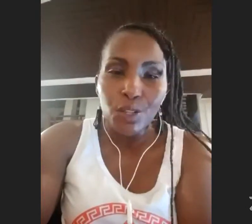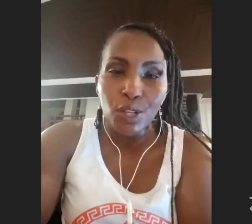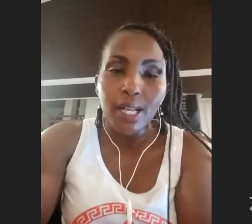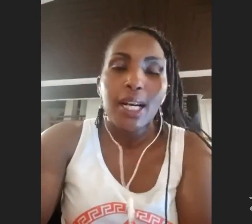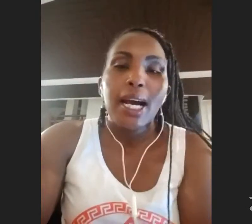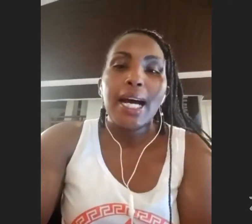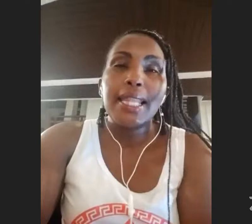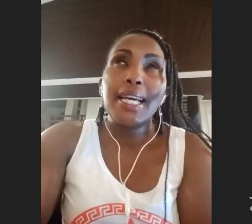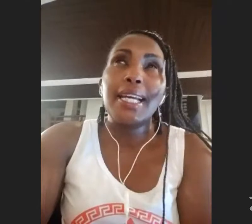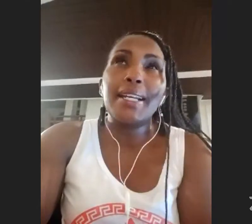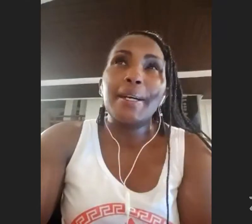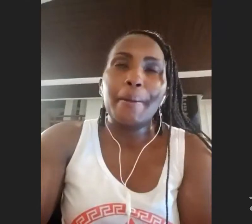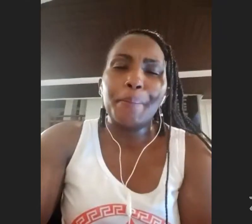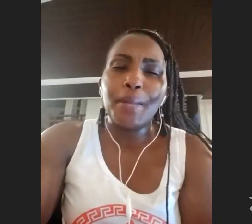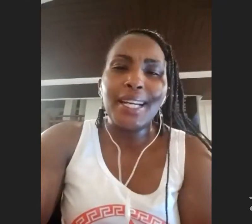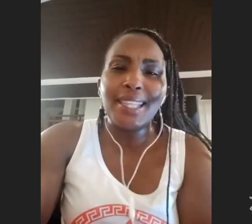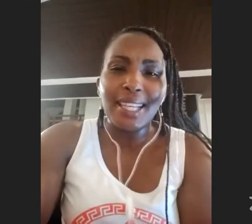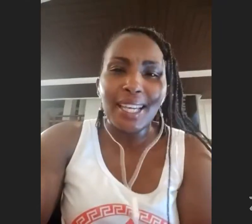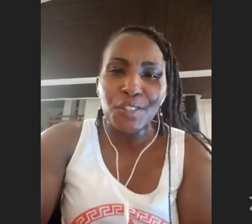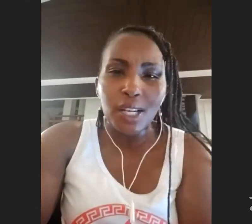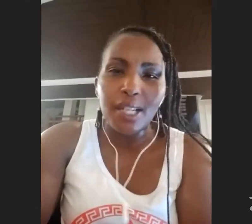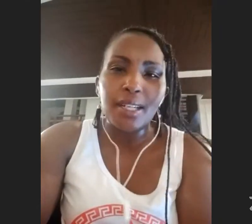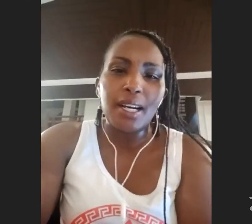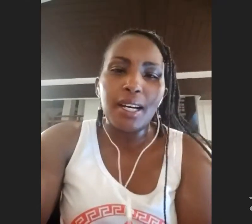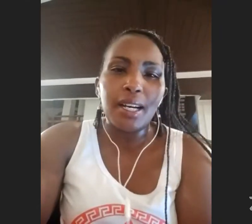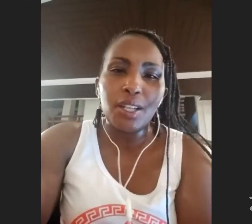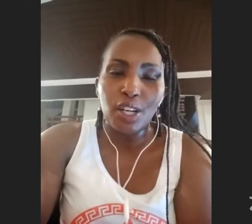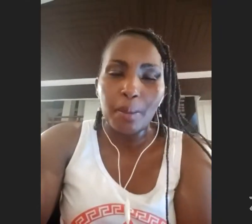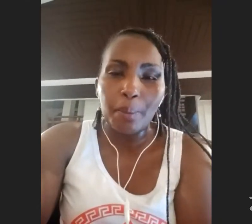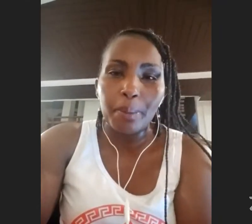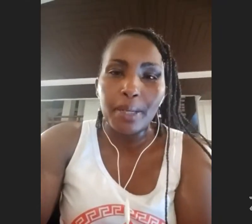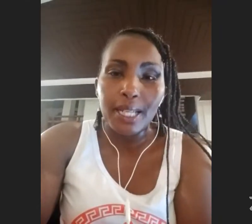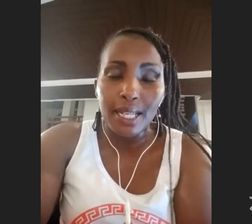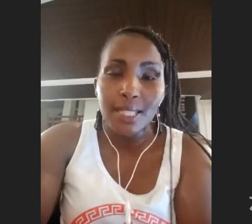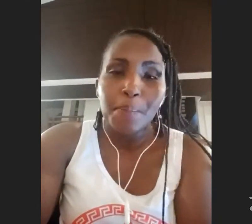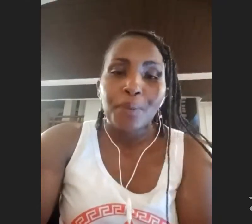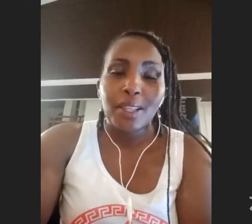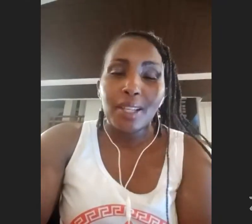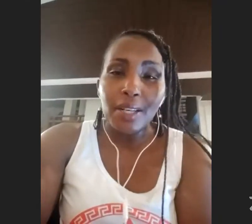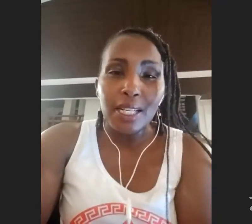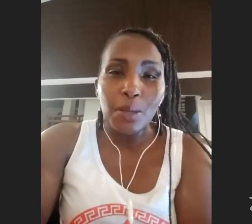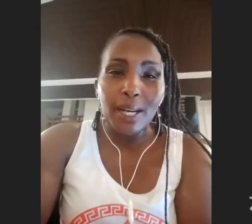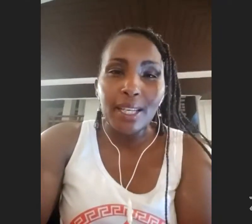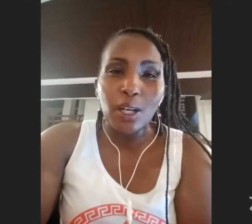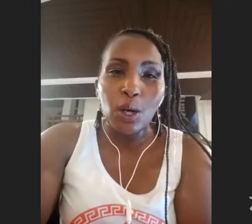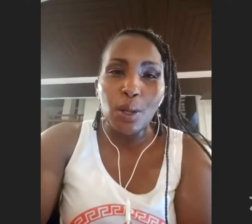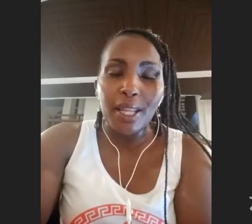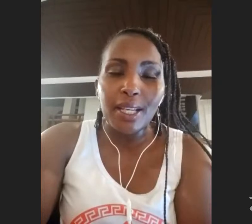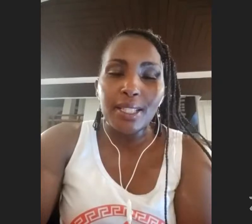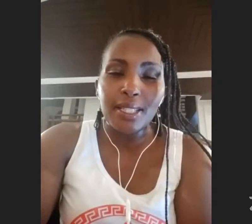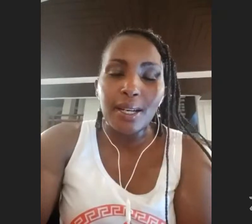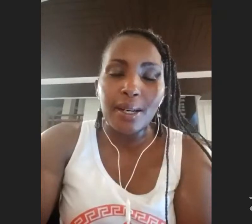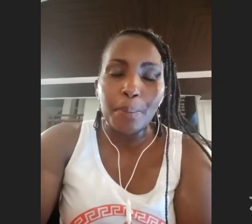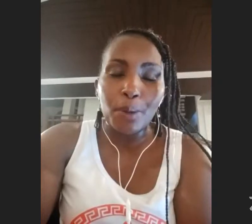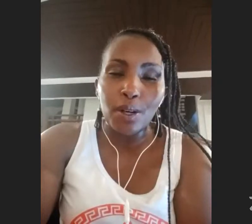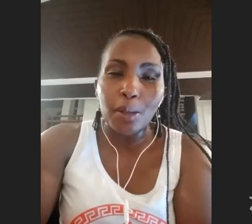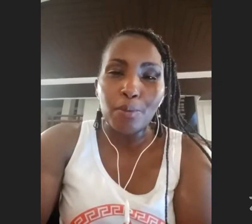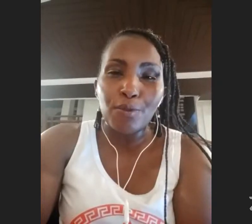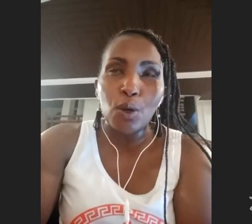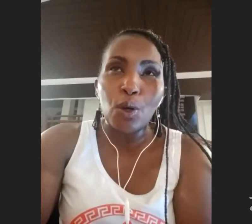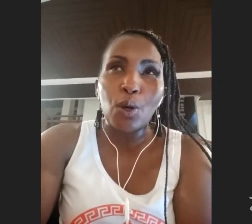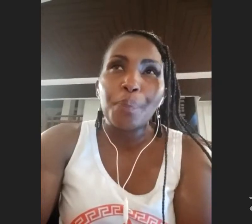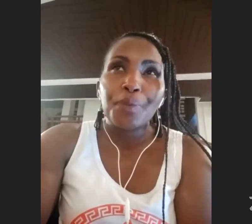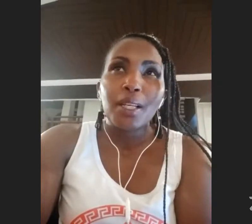in HR. And then anything HRMPEB does, they're currently working on their